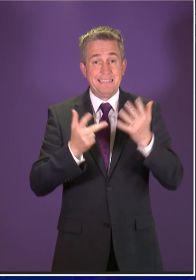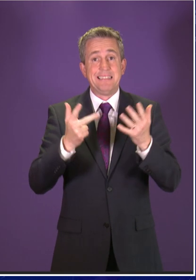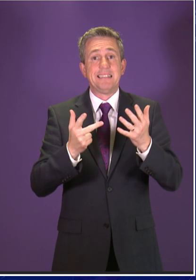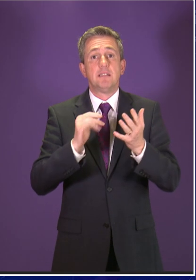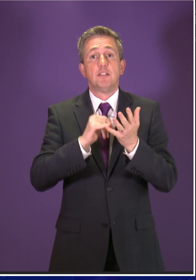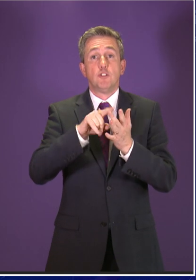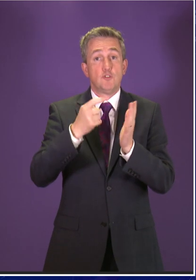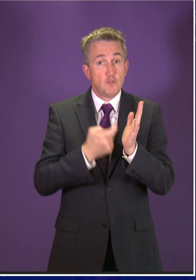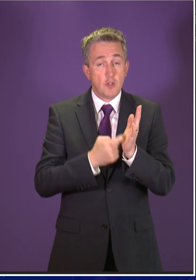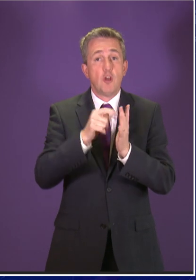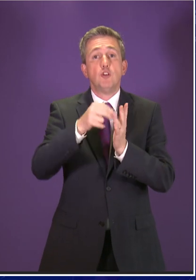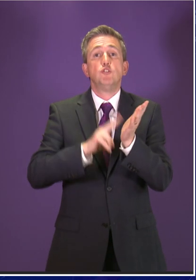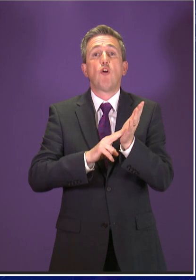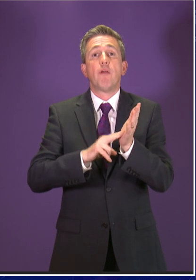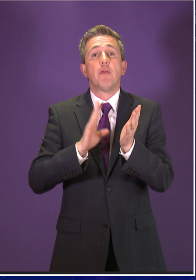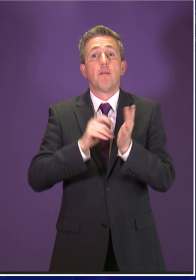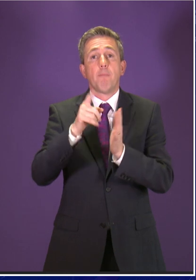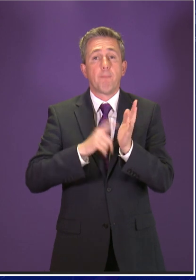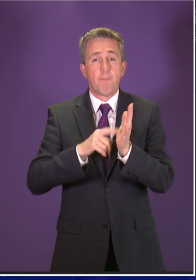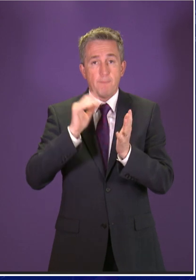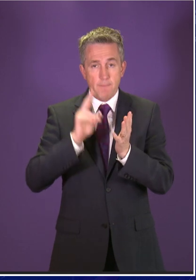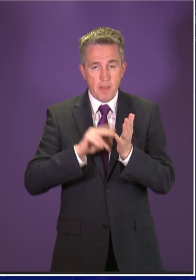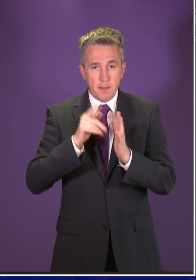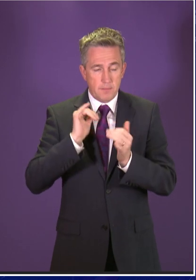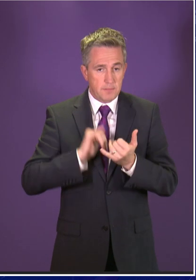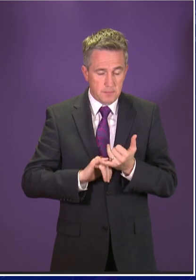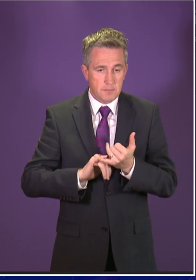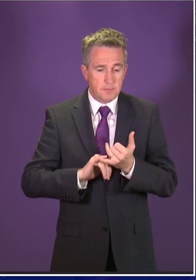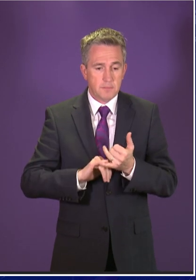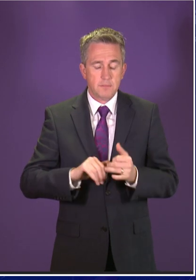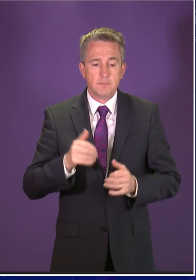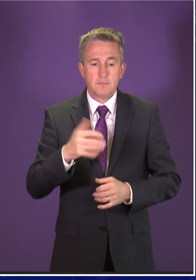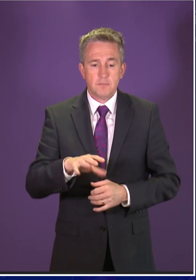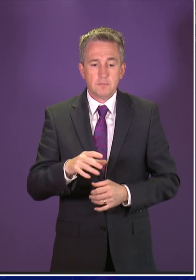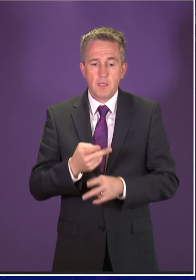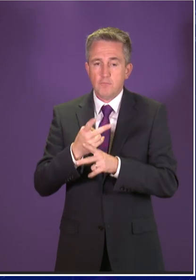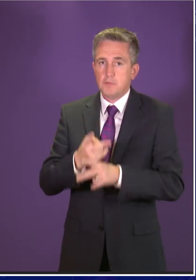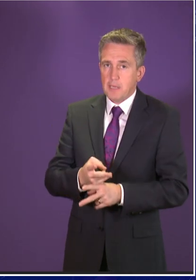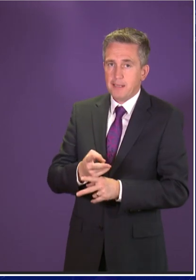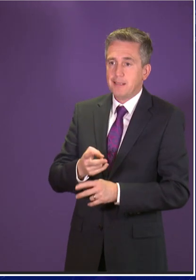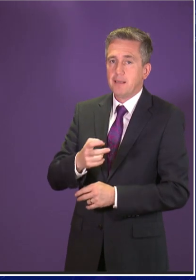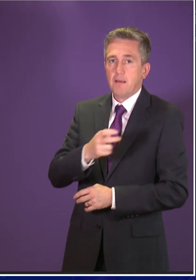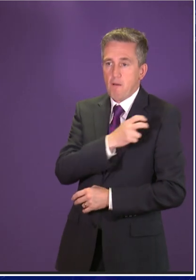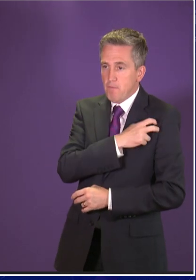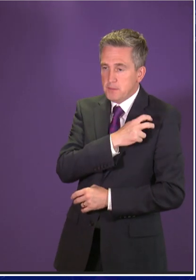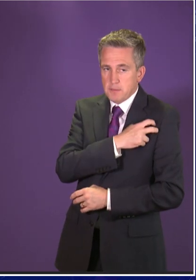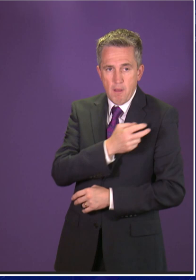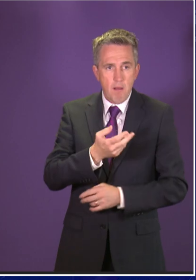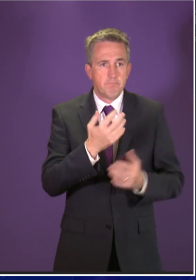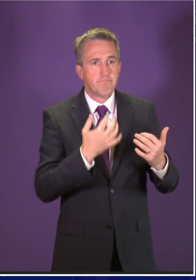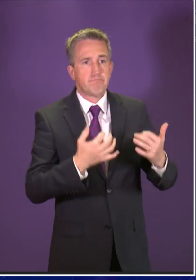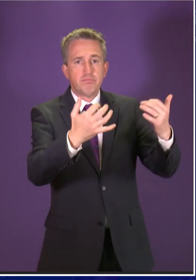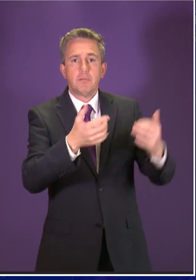Sir Jonathan Mills, on the content of the summit programme. Thank you. Presiding Officer, Your Excellencies, ladies and